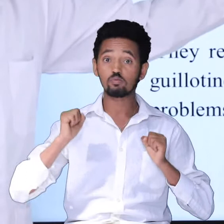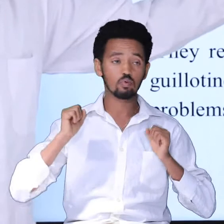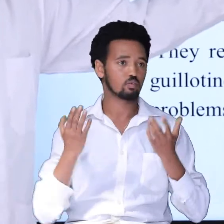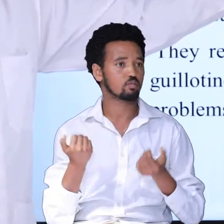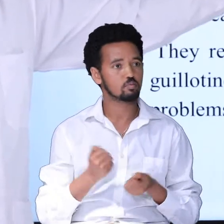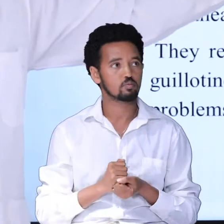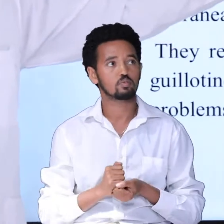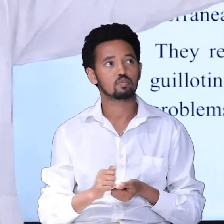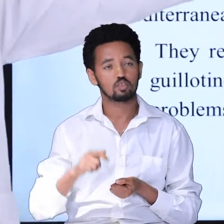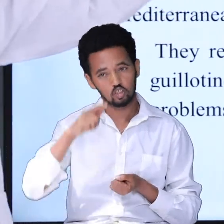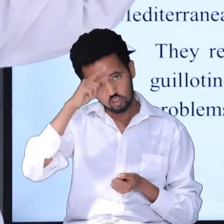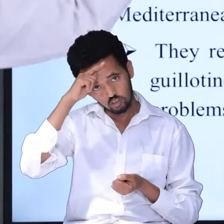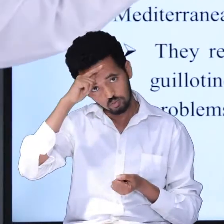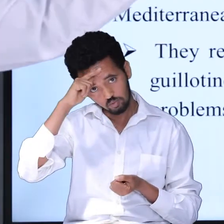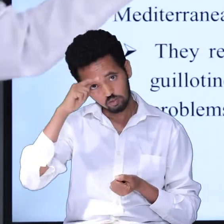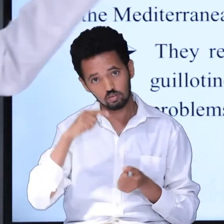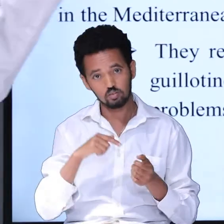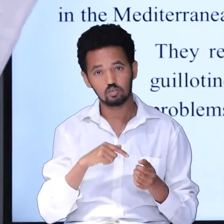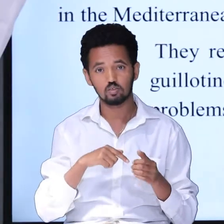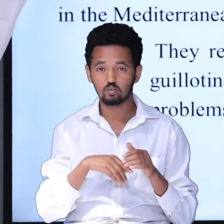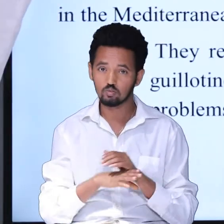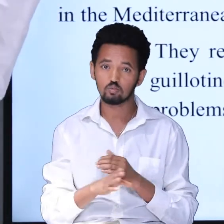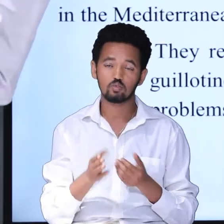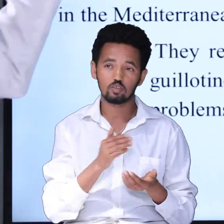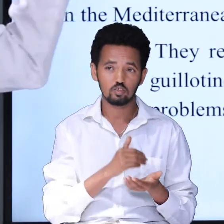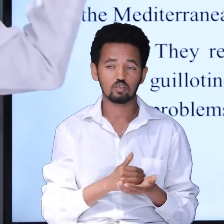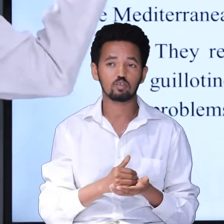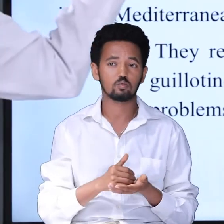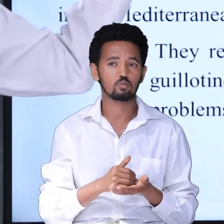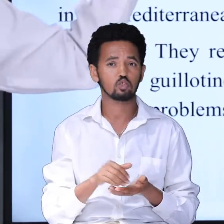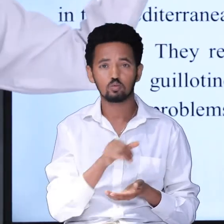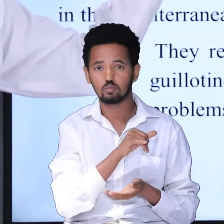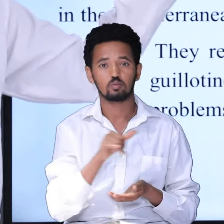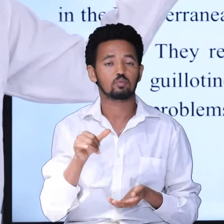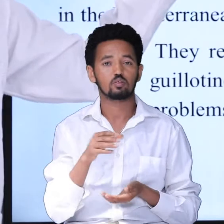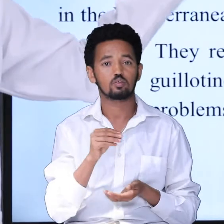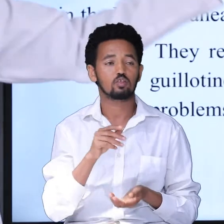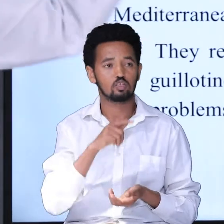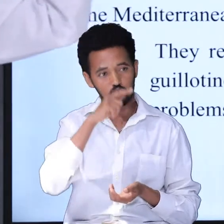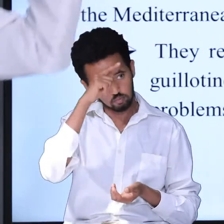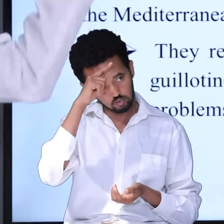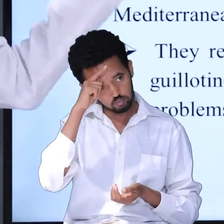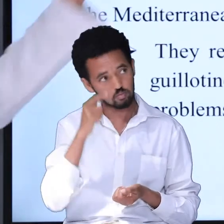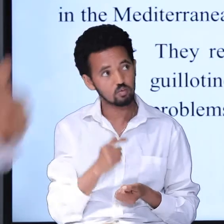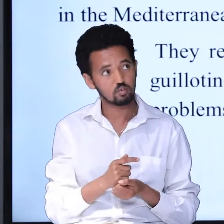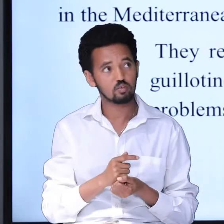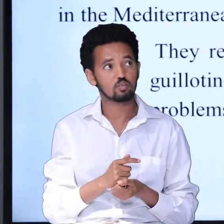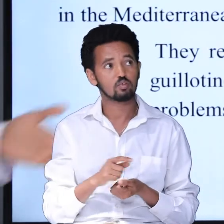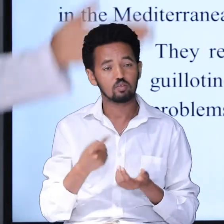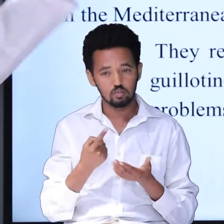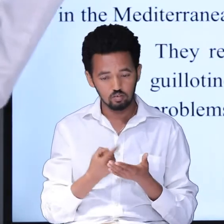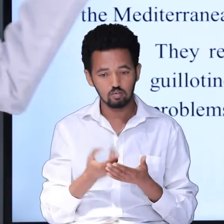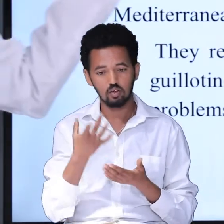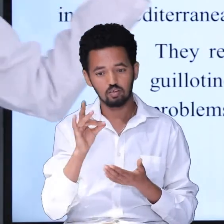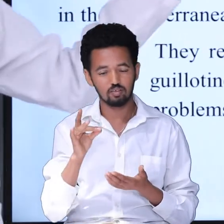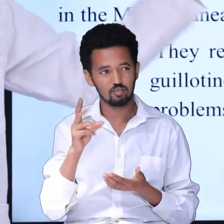the Germans, while the French armies were defeated in Portugal and Spain. Then in